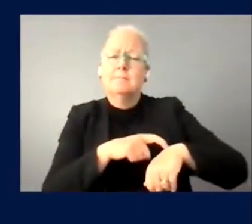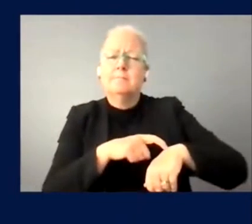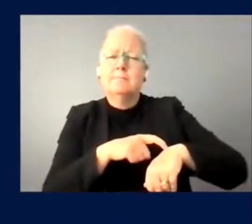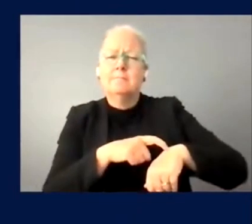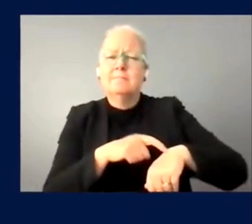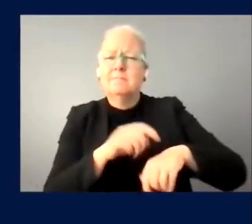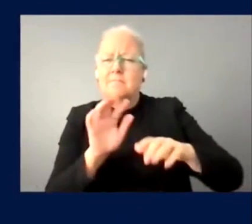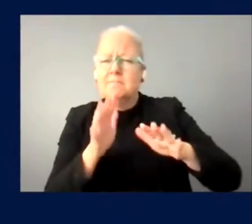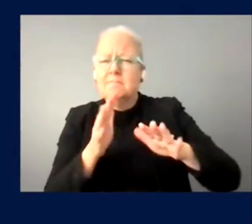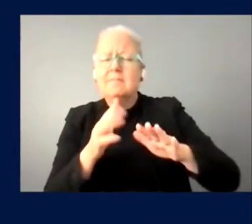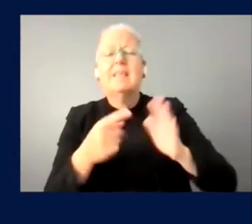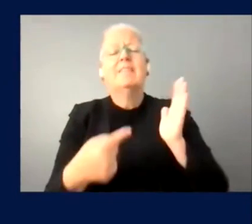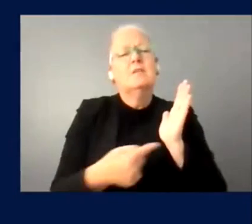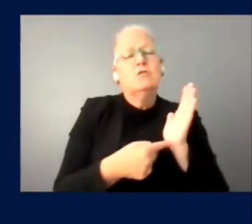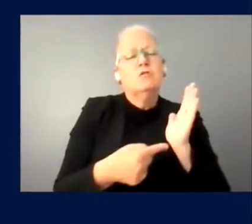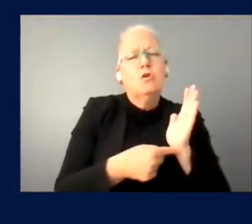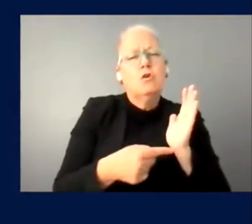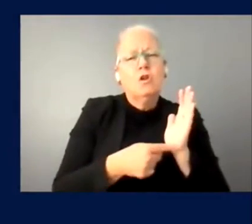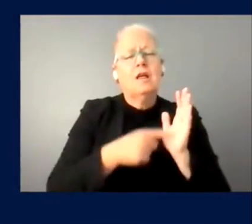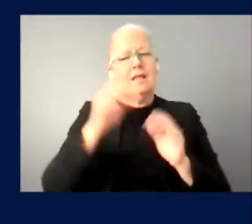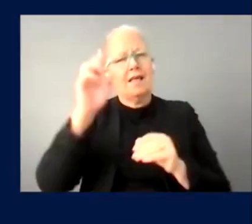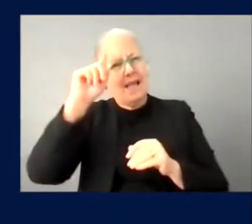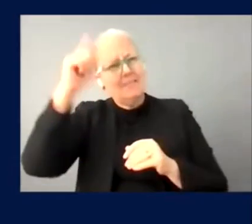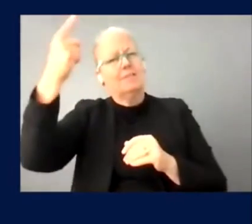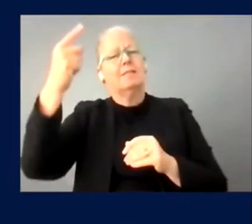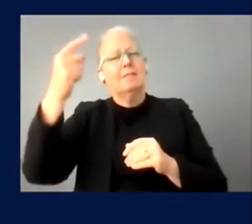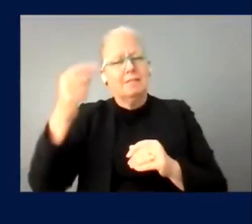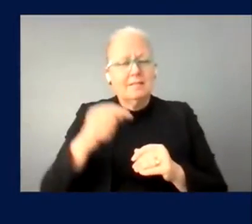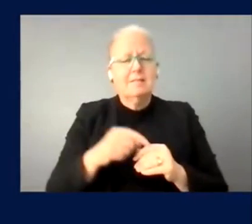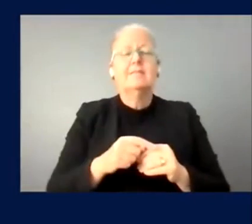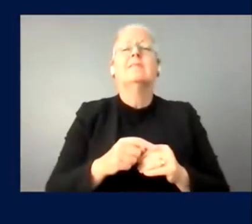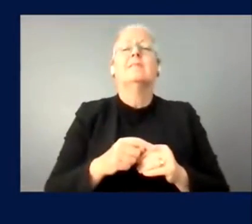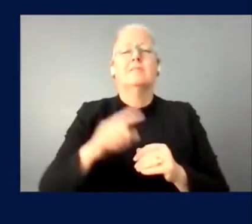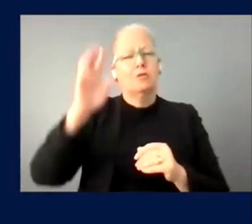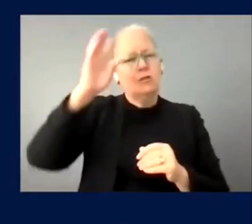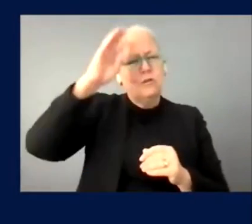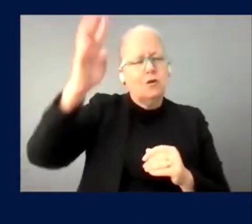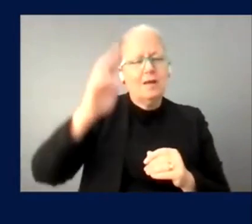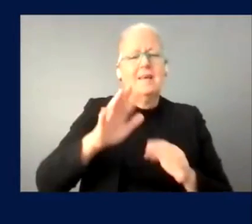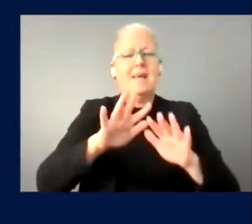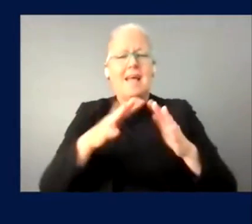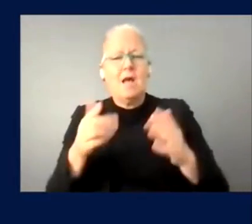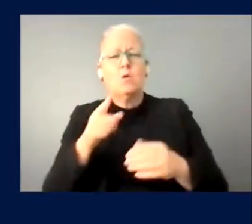technology and innovation and how to increase engagement with disabled fans.